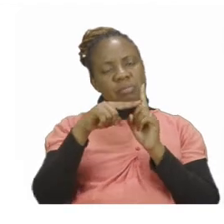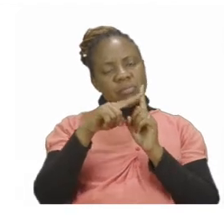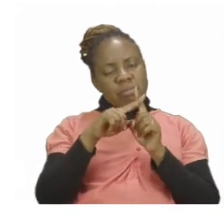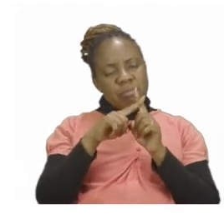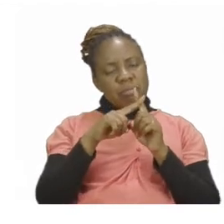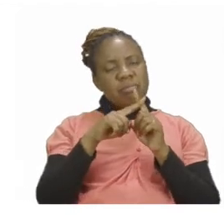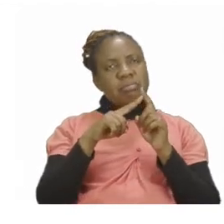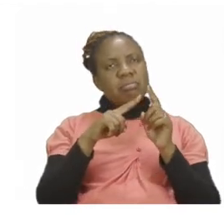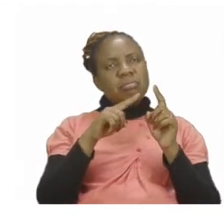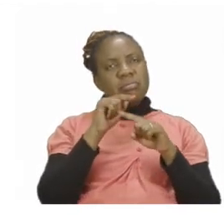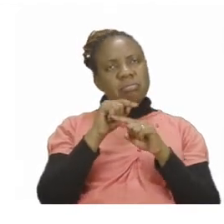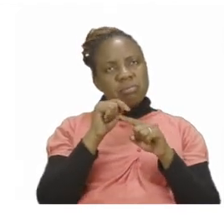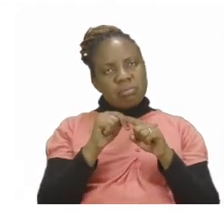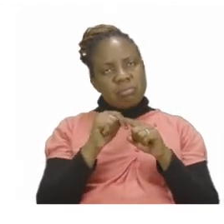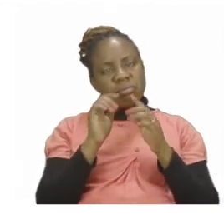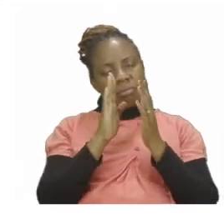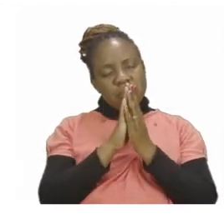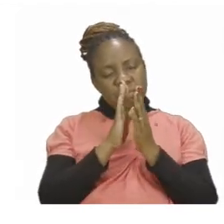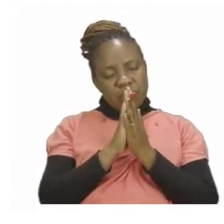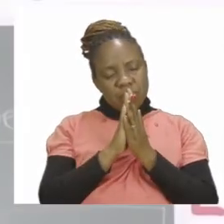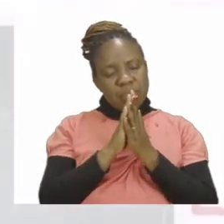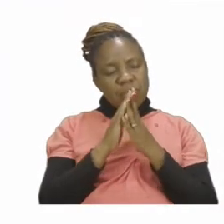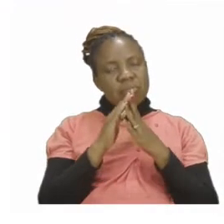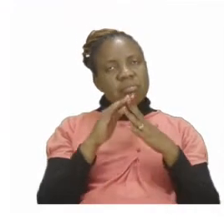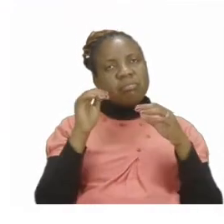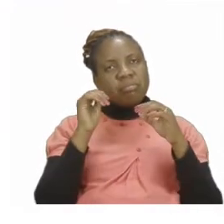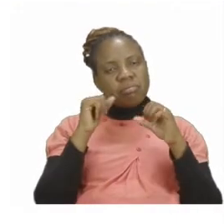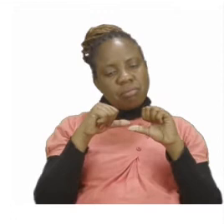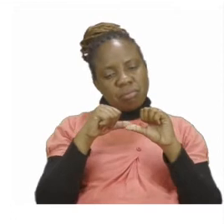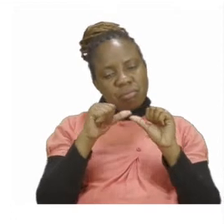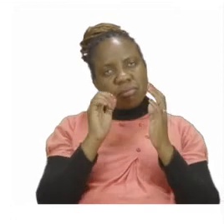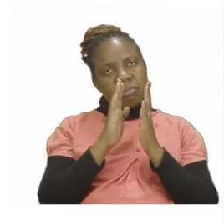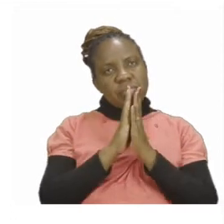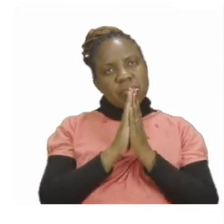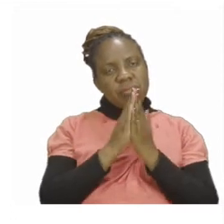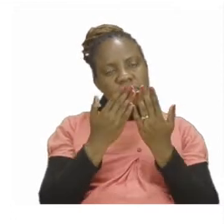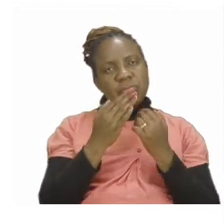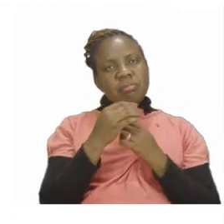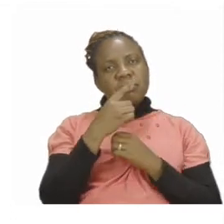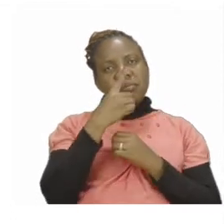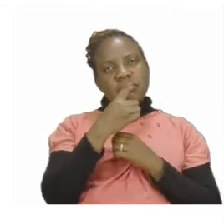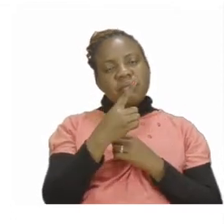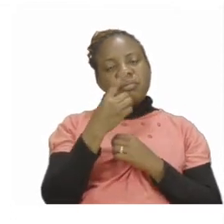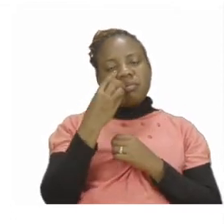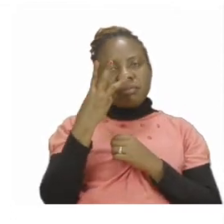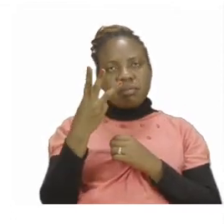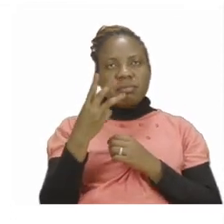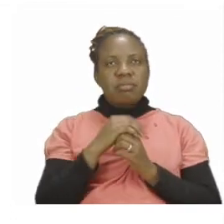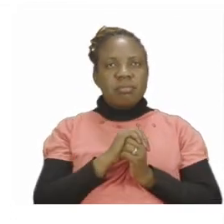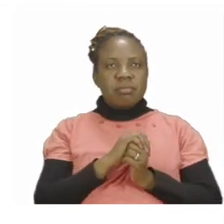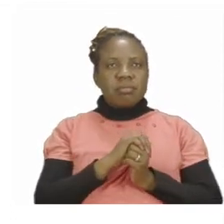quickly move on to page 13. Now here we are going to